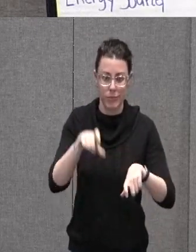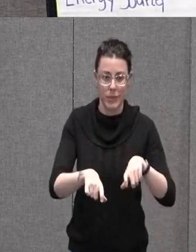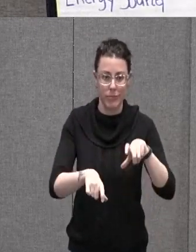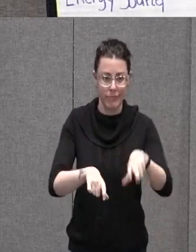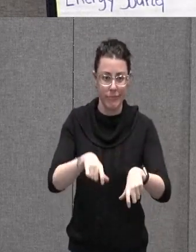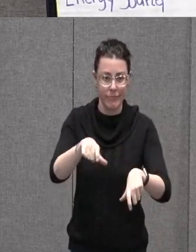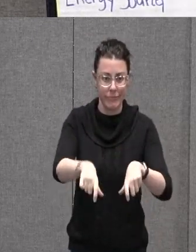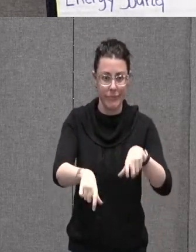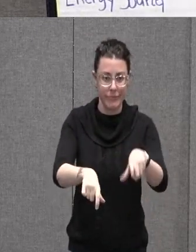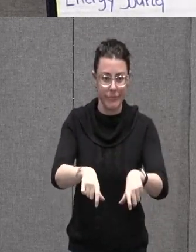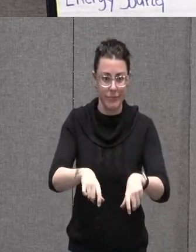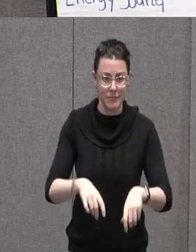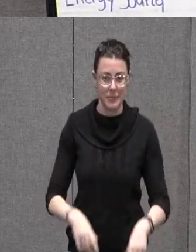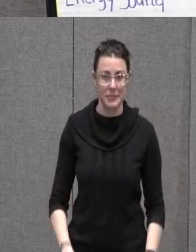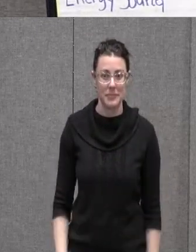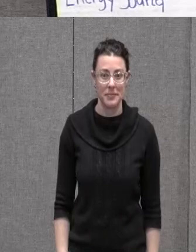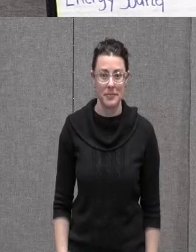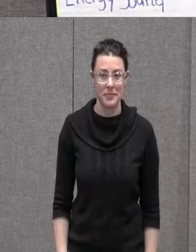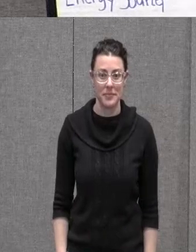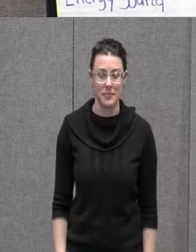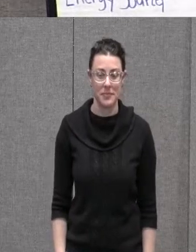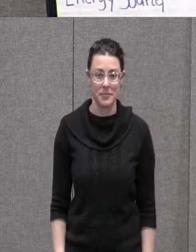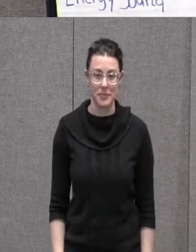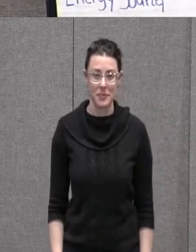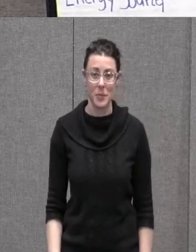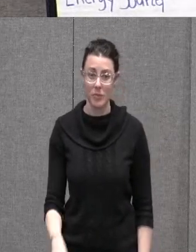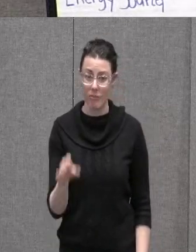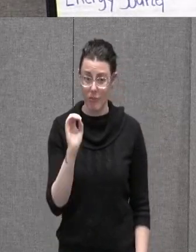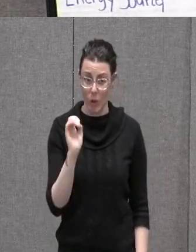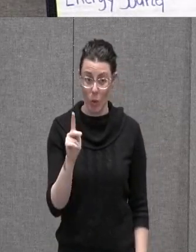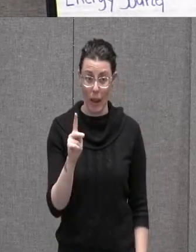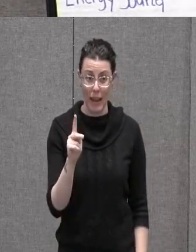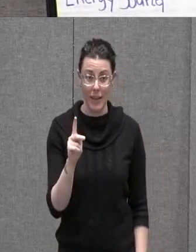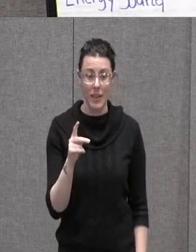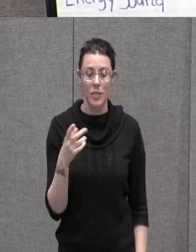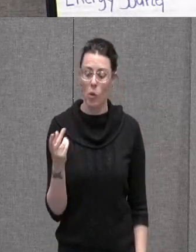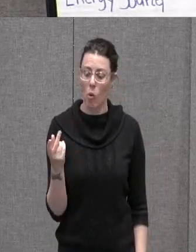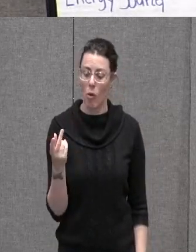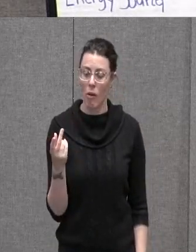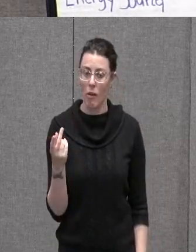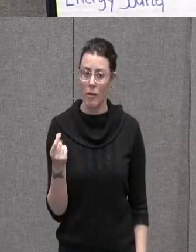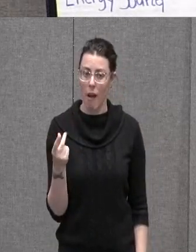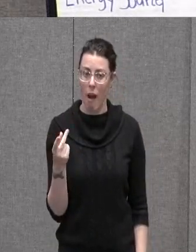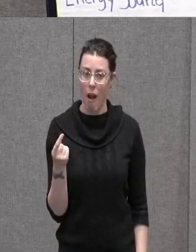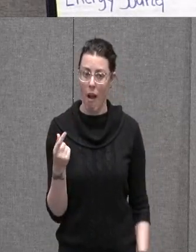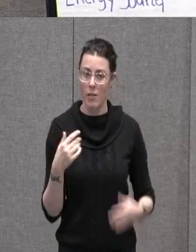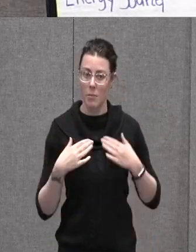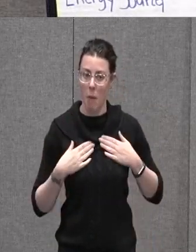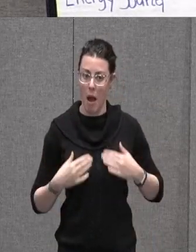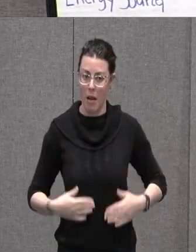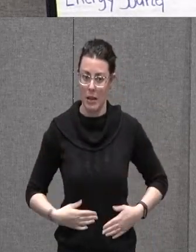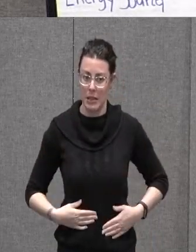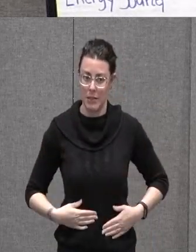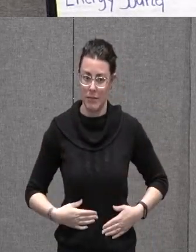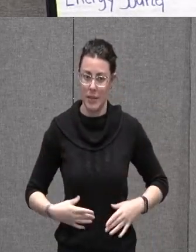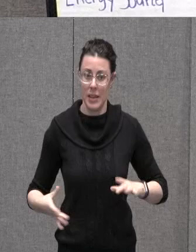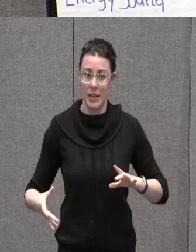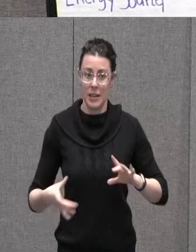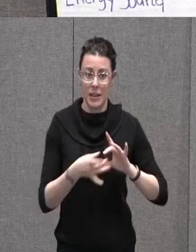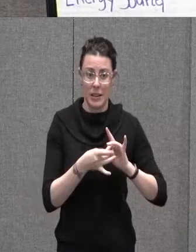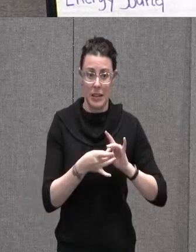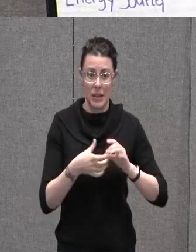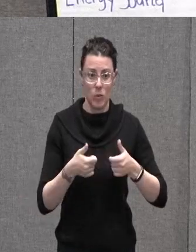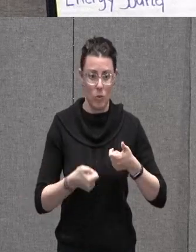Okay. Black marker. Okay, so the dog's body is connected to the remote control. It's connected to